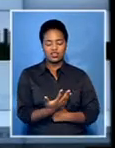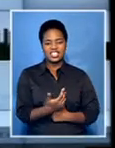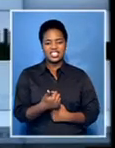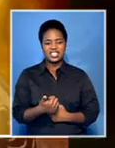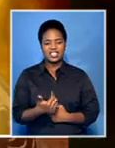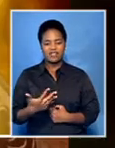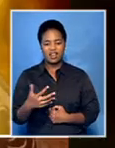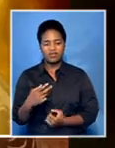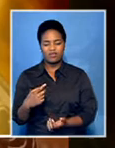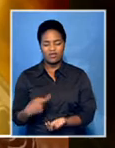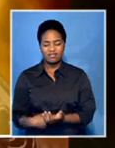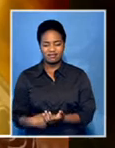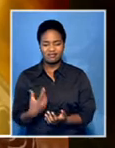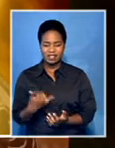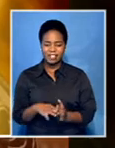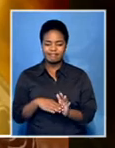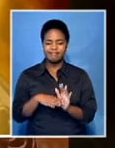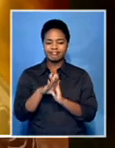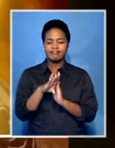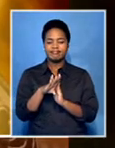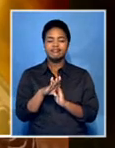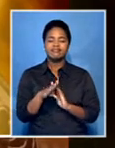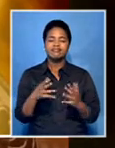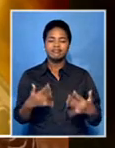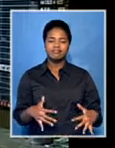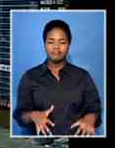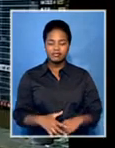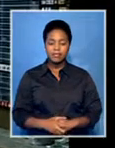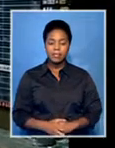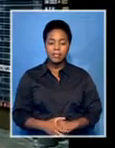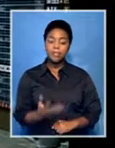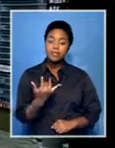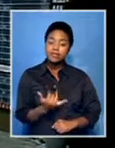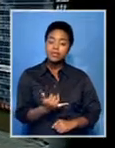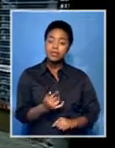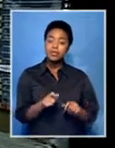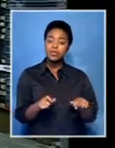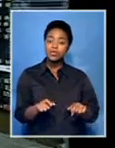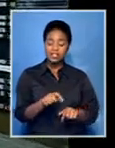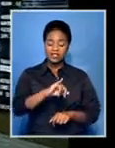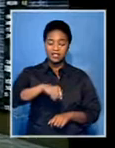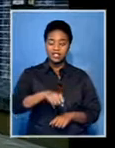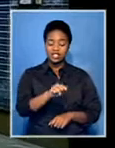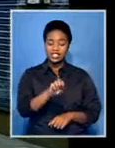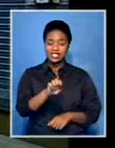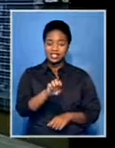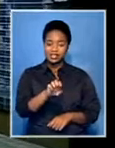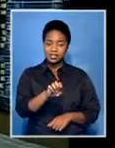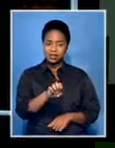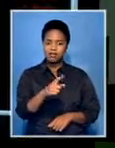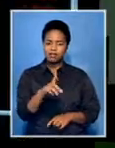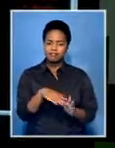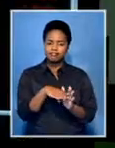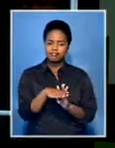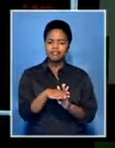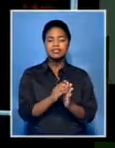a 965% gain. Ironically, during that time, the number of listings on the JSE has dropped from